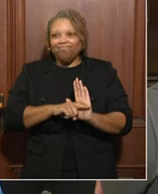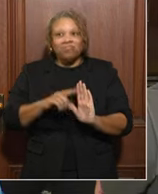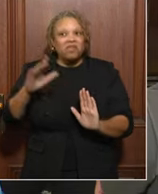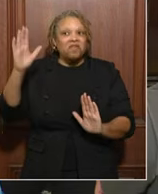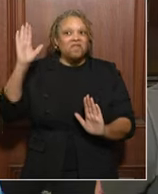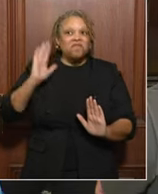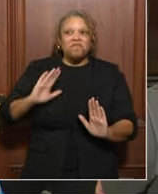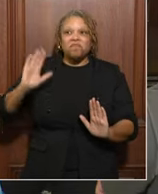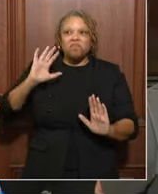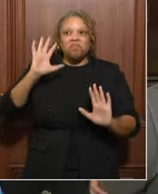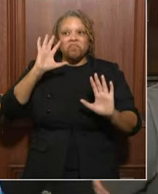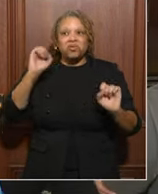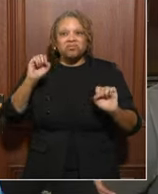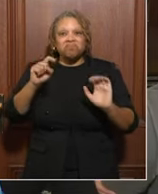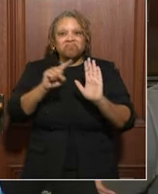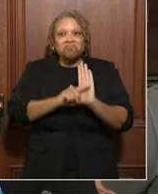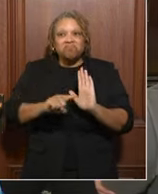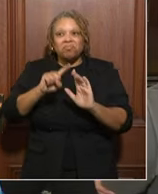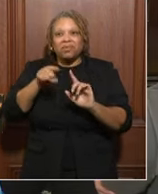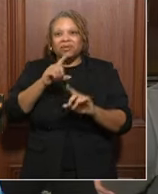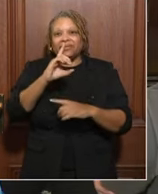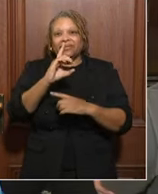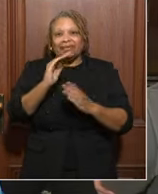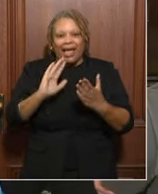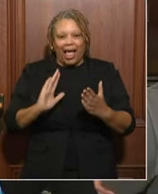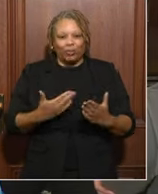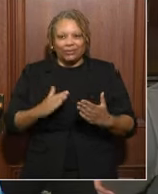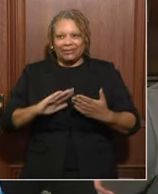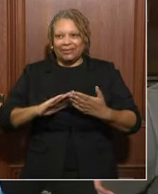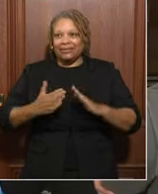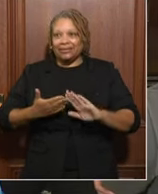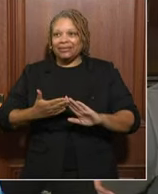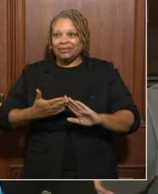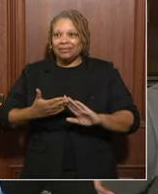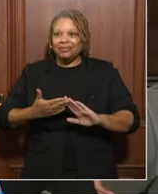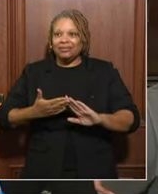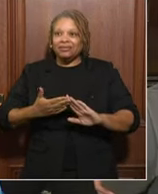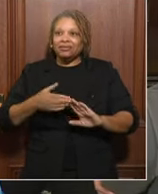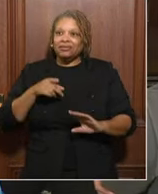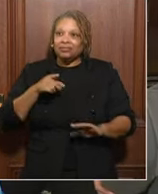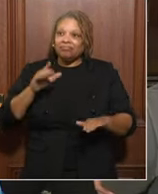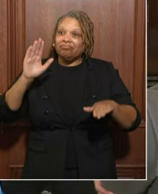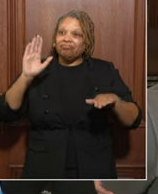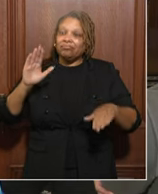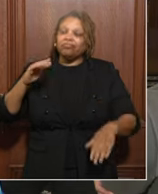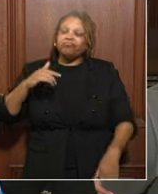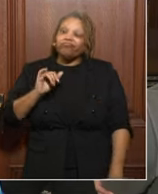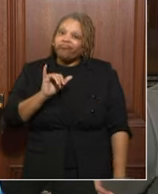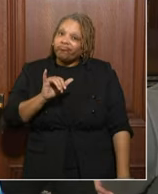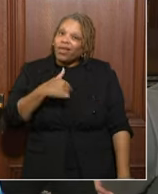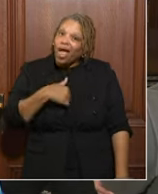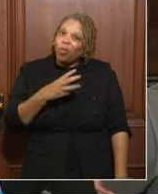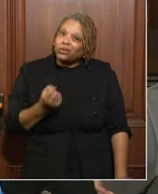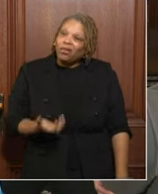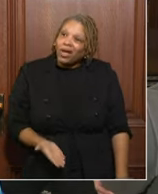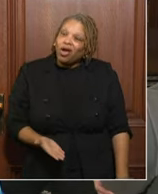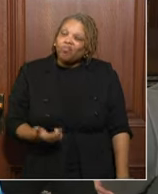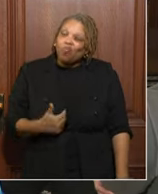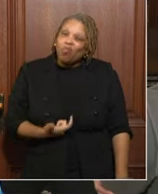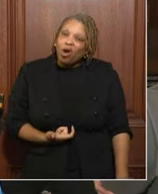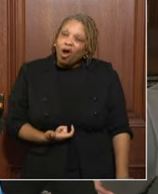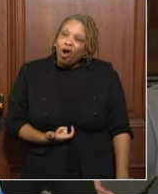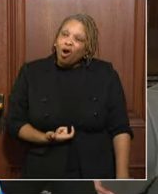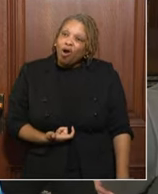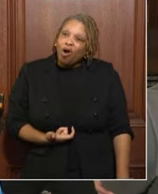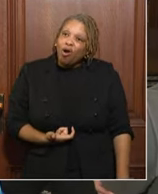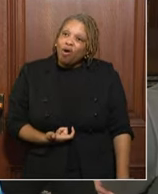happened to be on the podium for his swearing in for what I call the American Carnage speech, where it was a rip-roaring